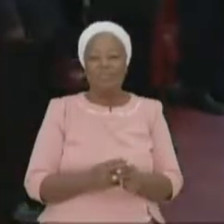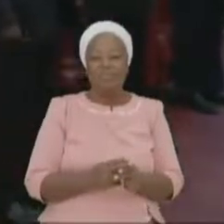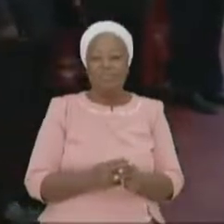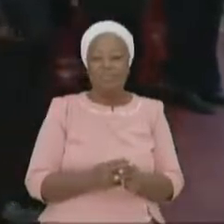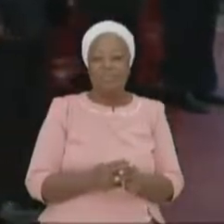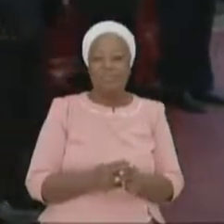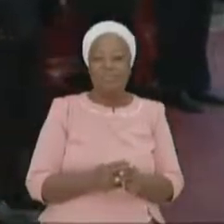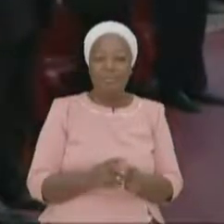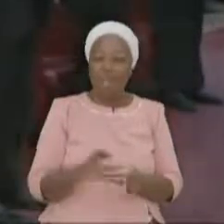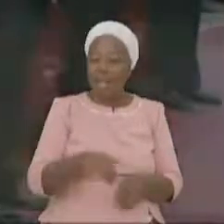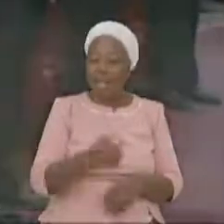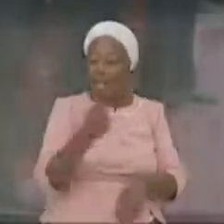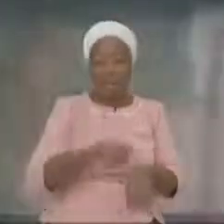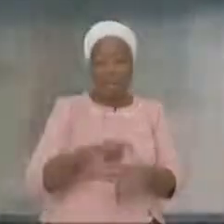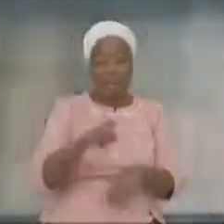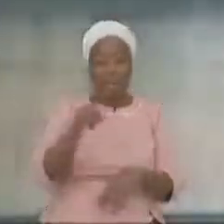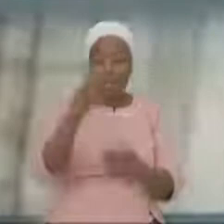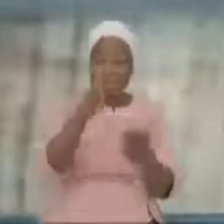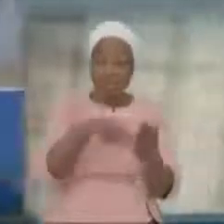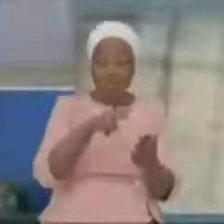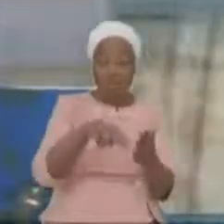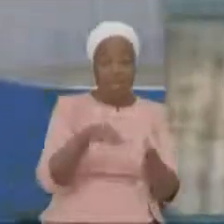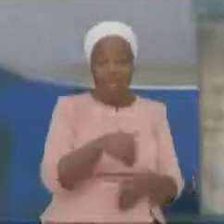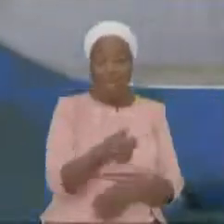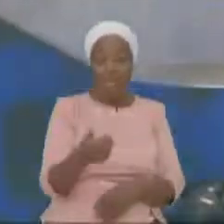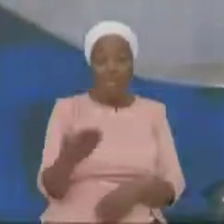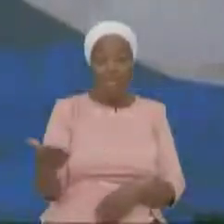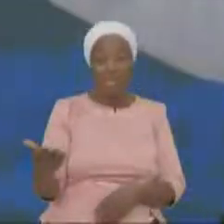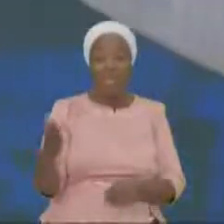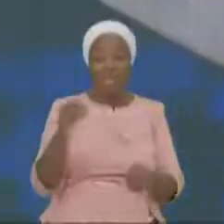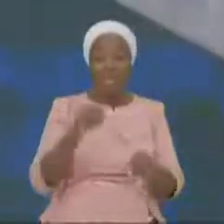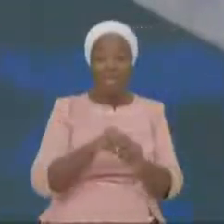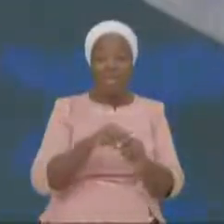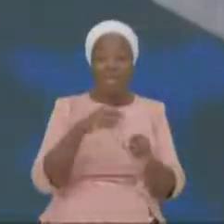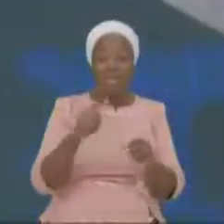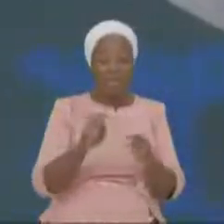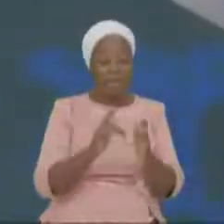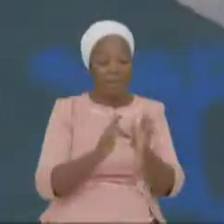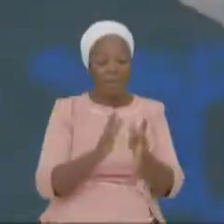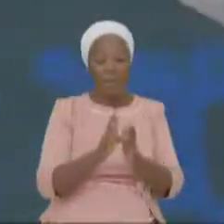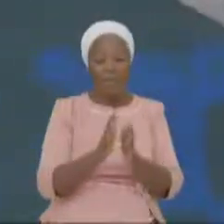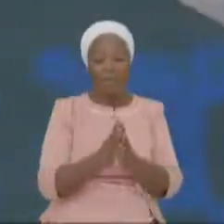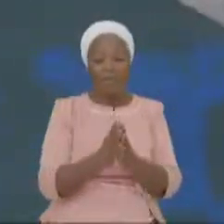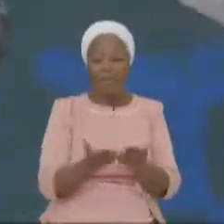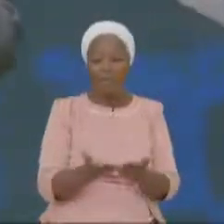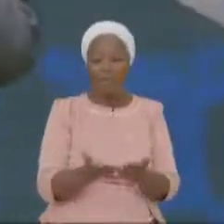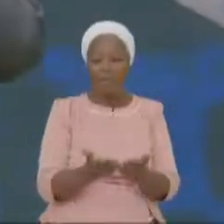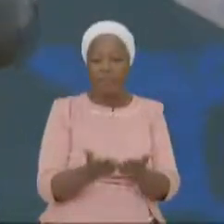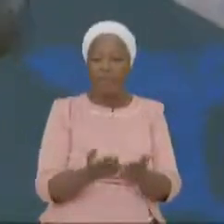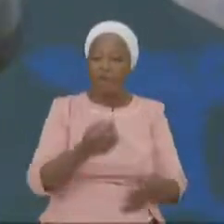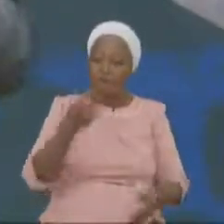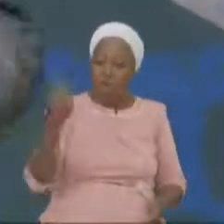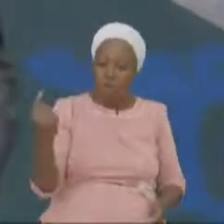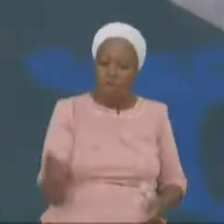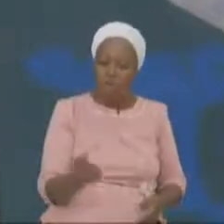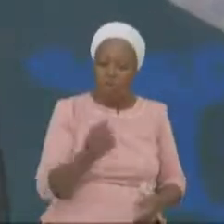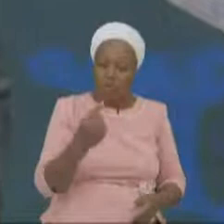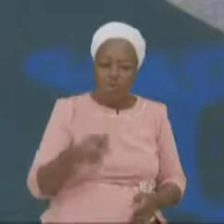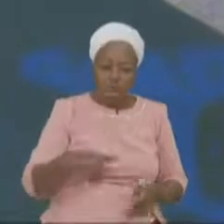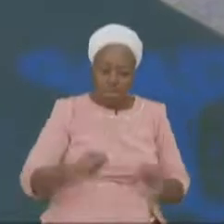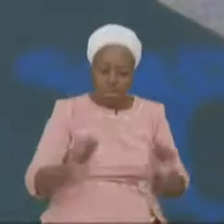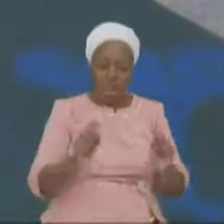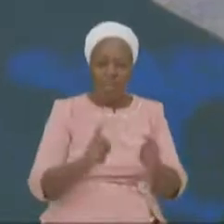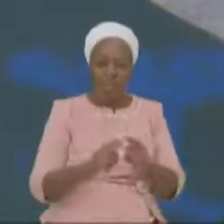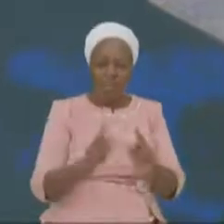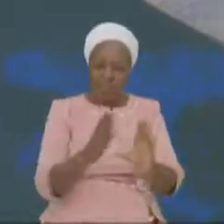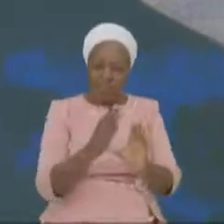Whenever you read anything in the Gospels, always try and get